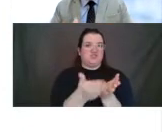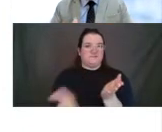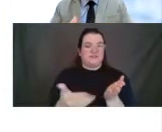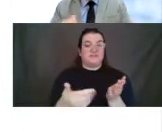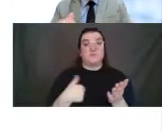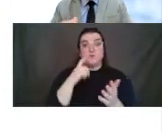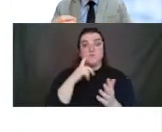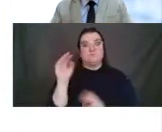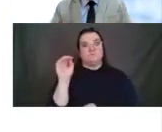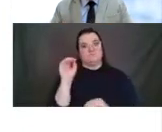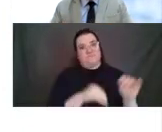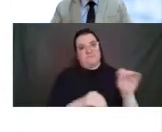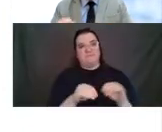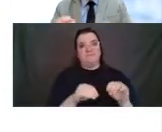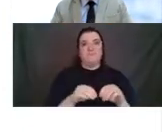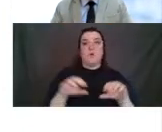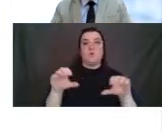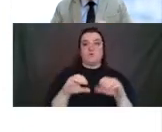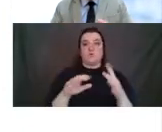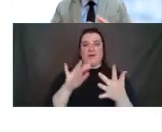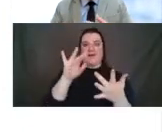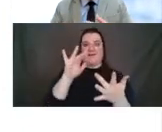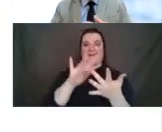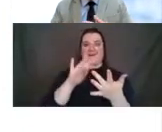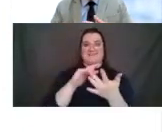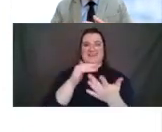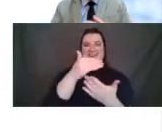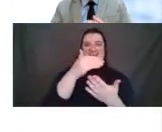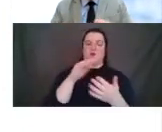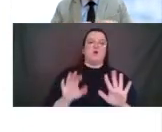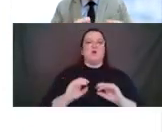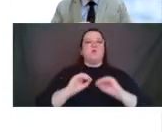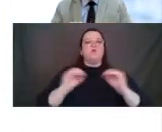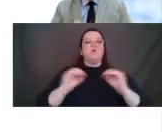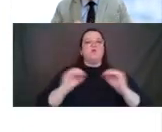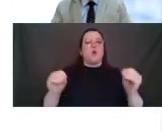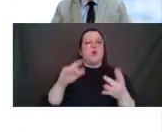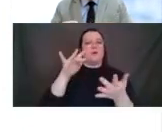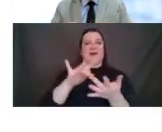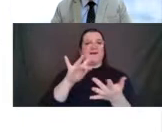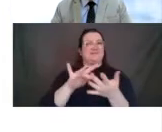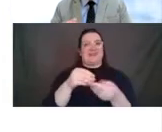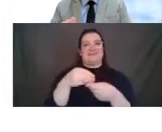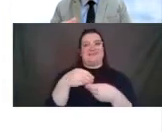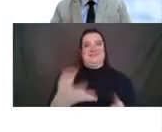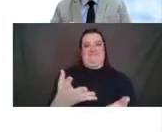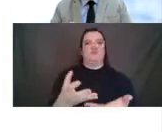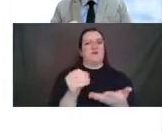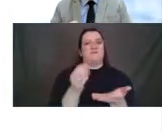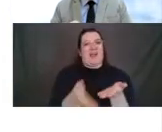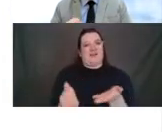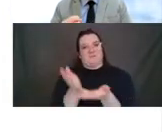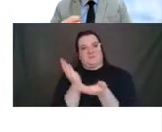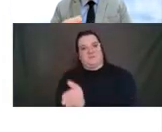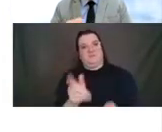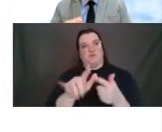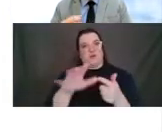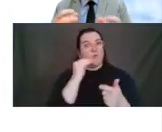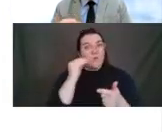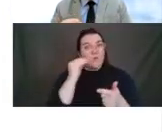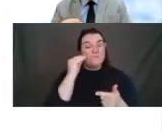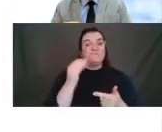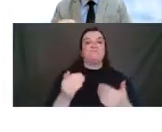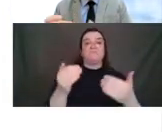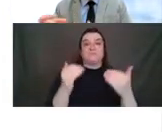a contactless delivery of those items to the homes. And then we would also provide them with